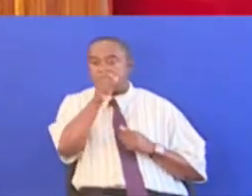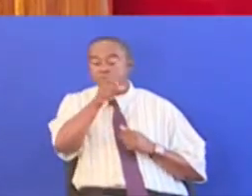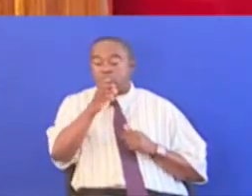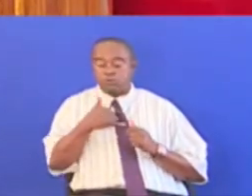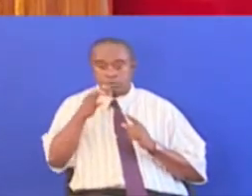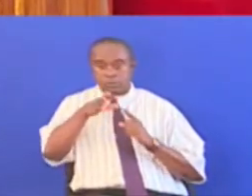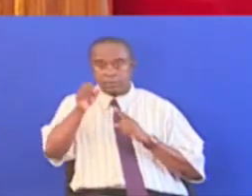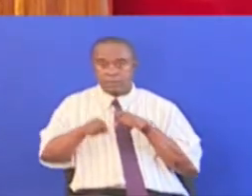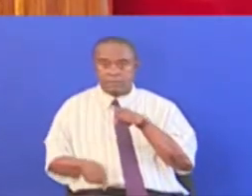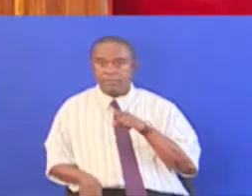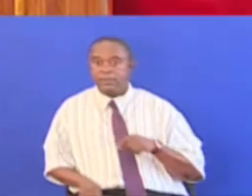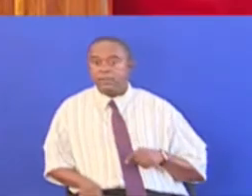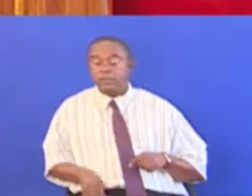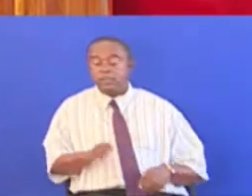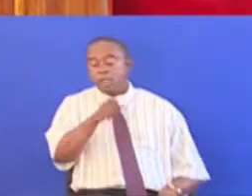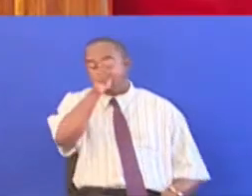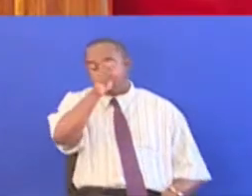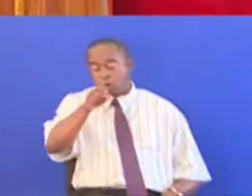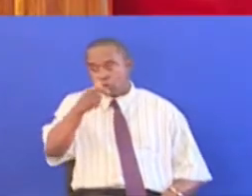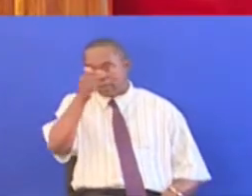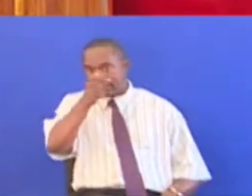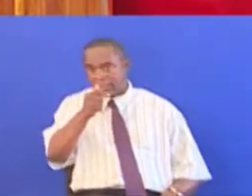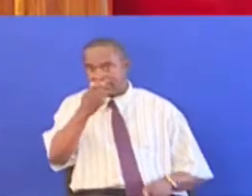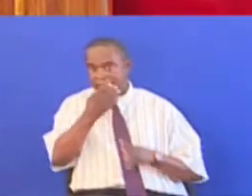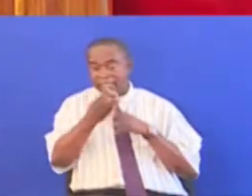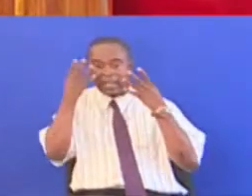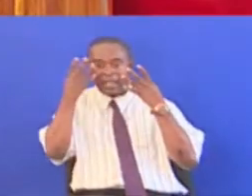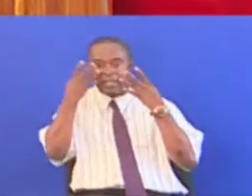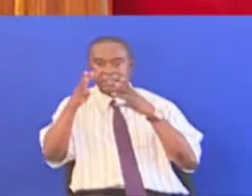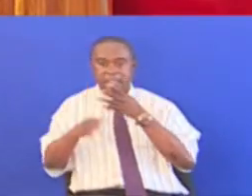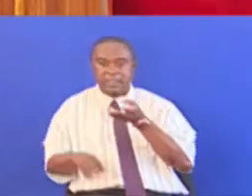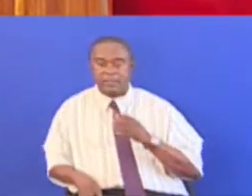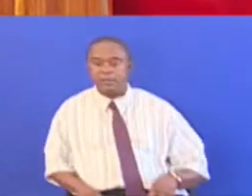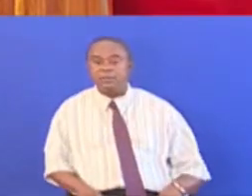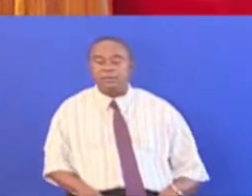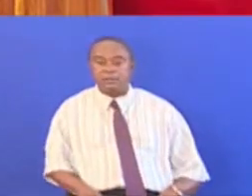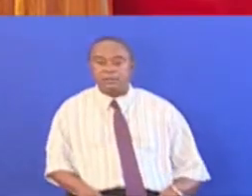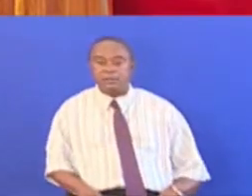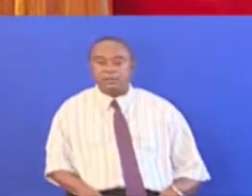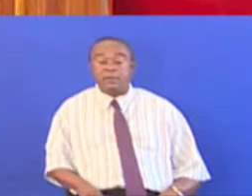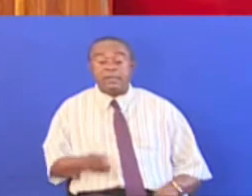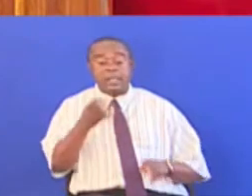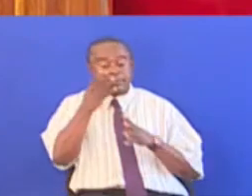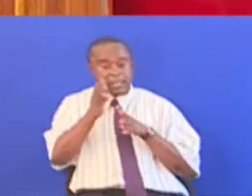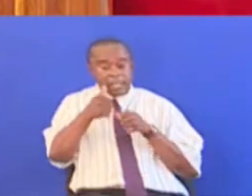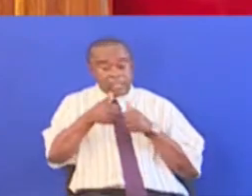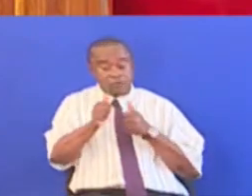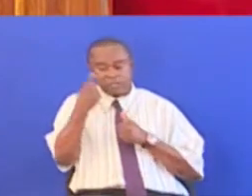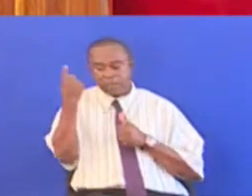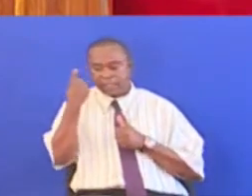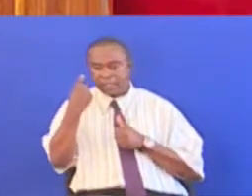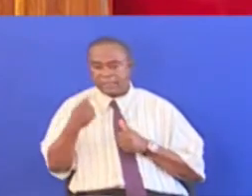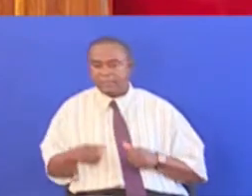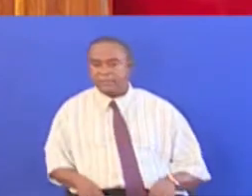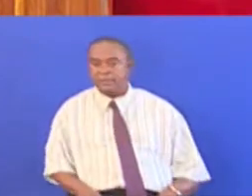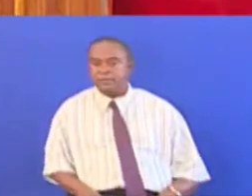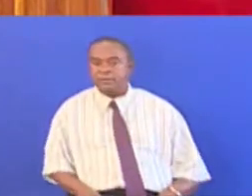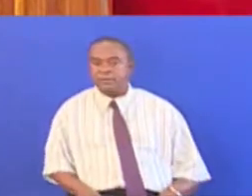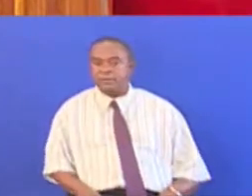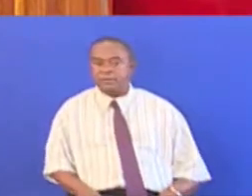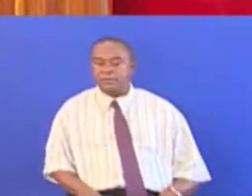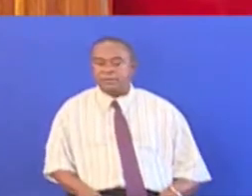certain, the citizens of Tanganyika are going to be loyal to Tanganyika and Tanganyika only. We have